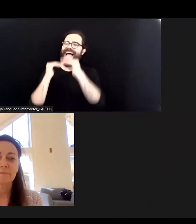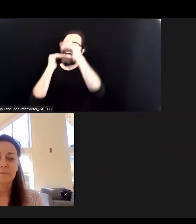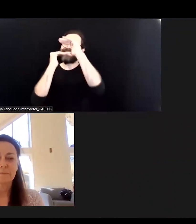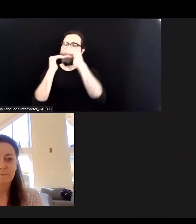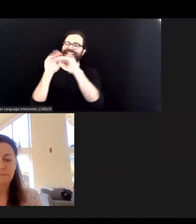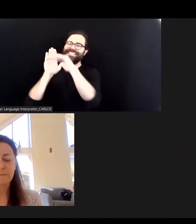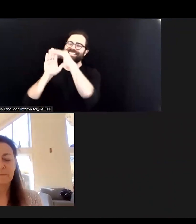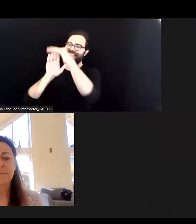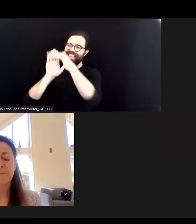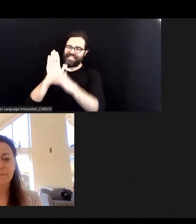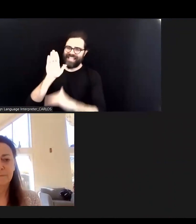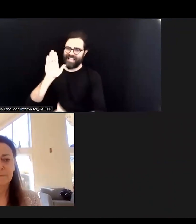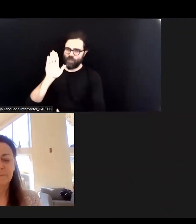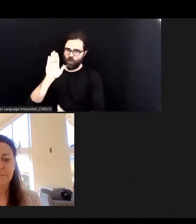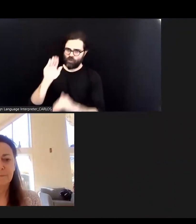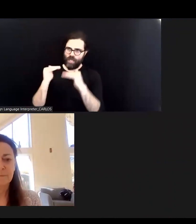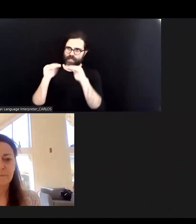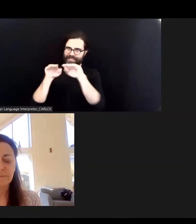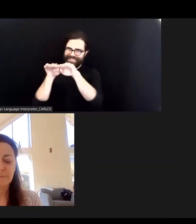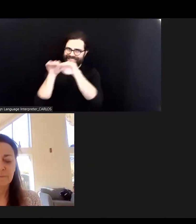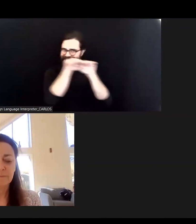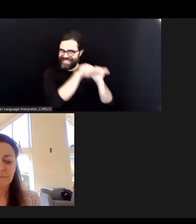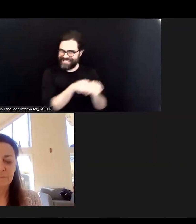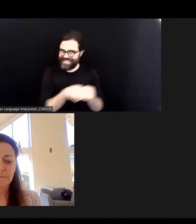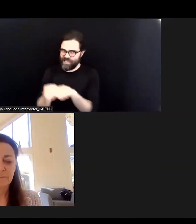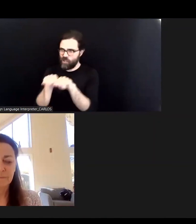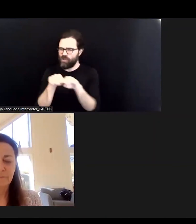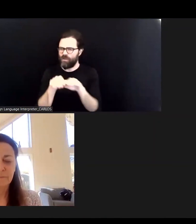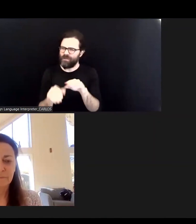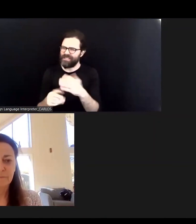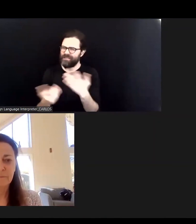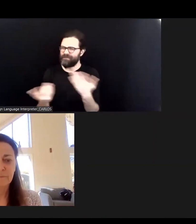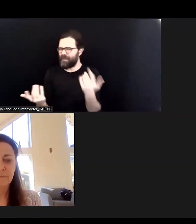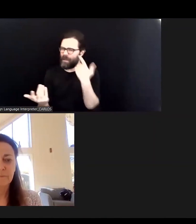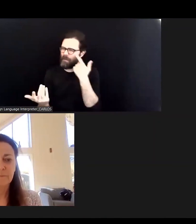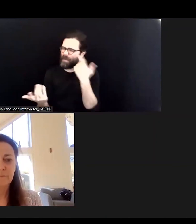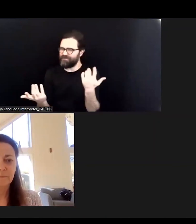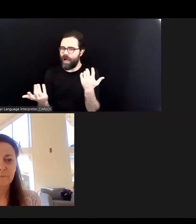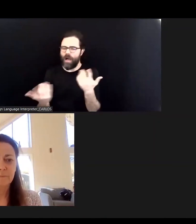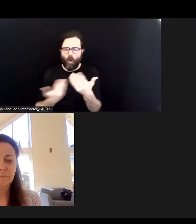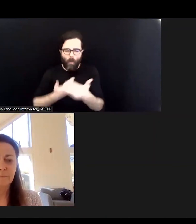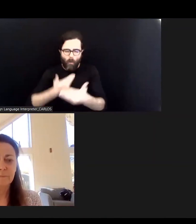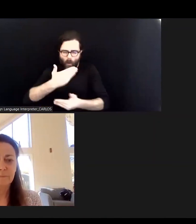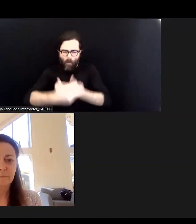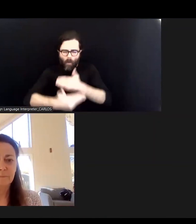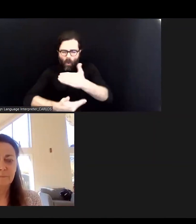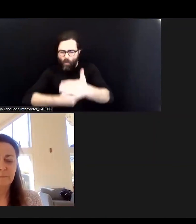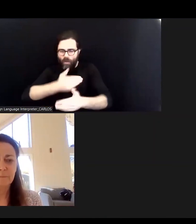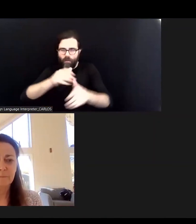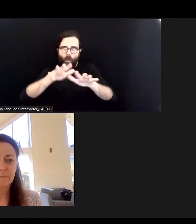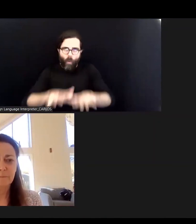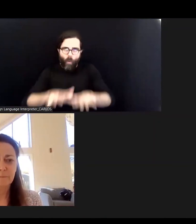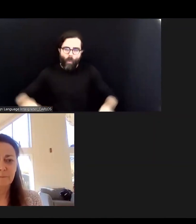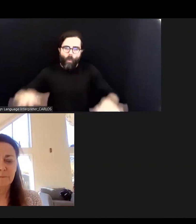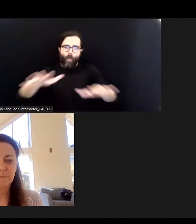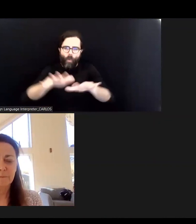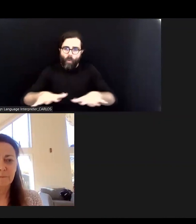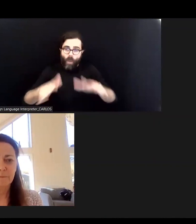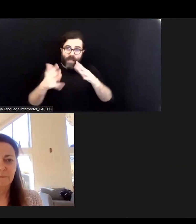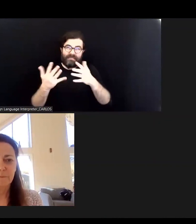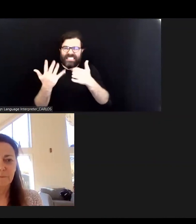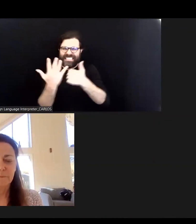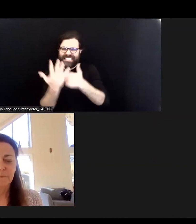that our friends here from the universities will have concrete figures on that, but that's my advice.